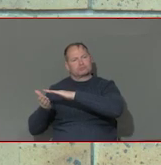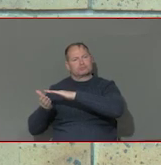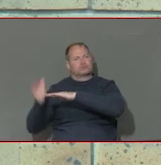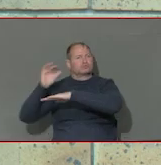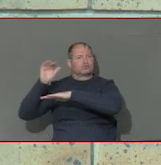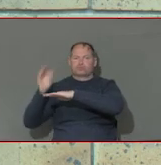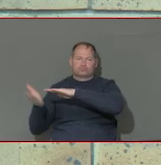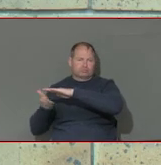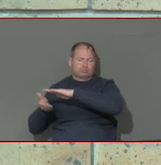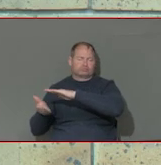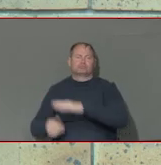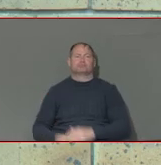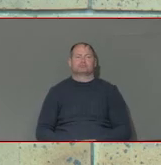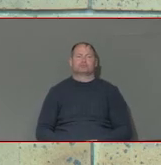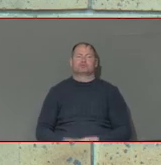In full.